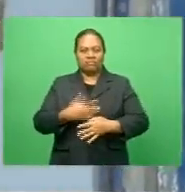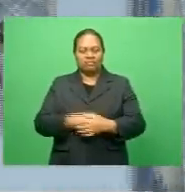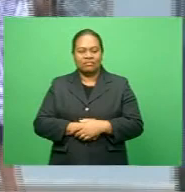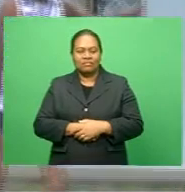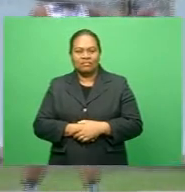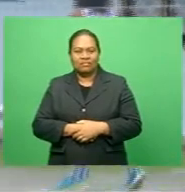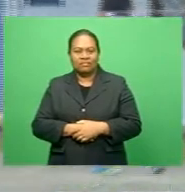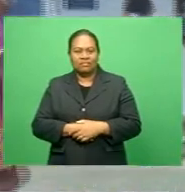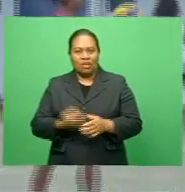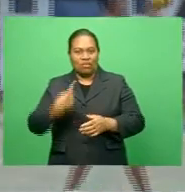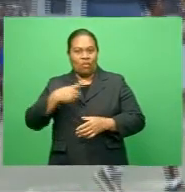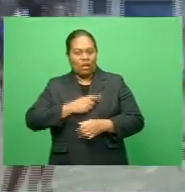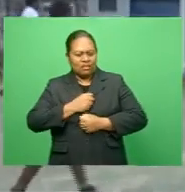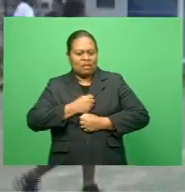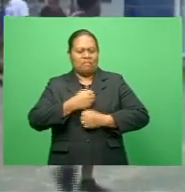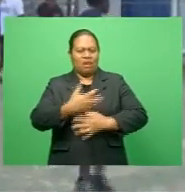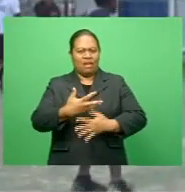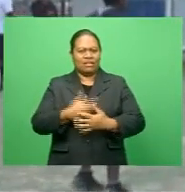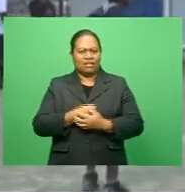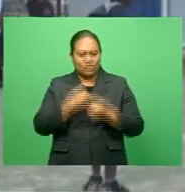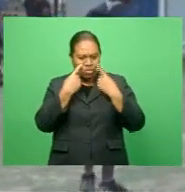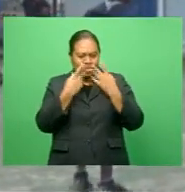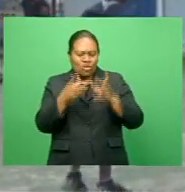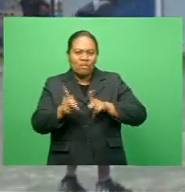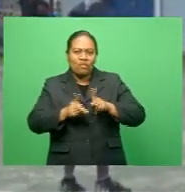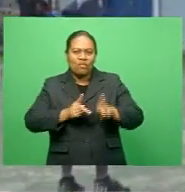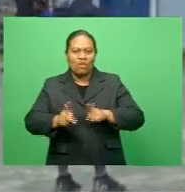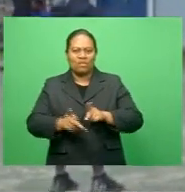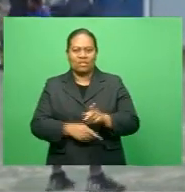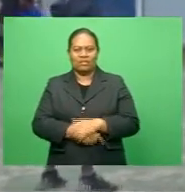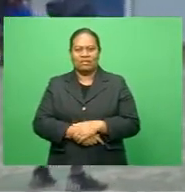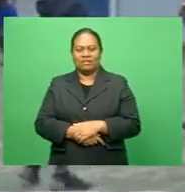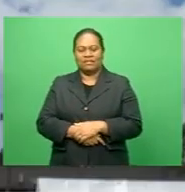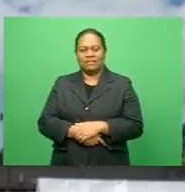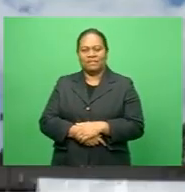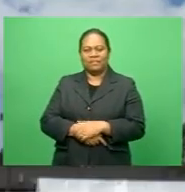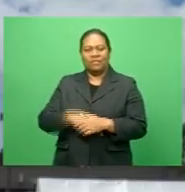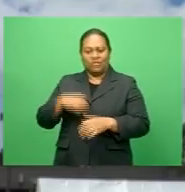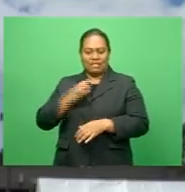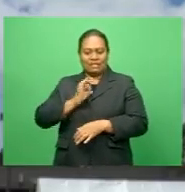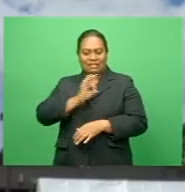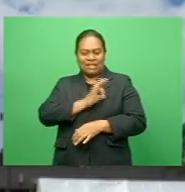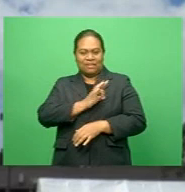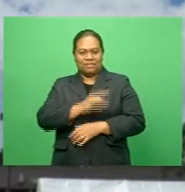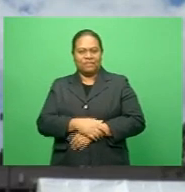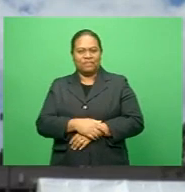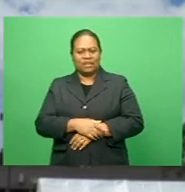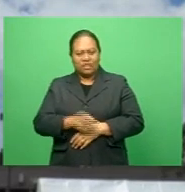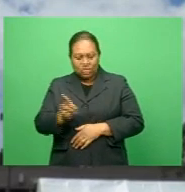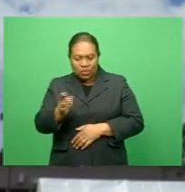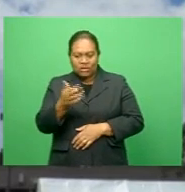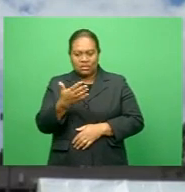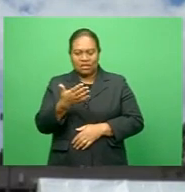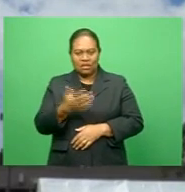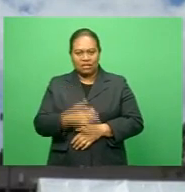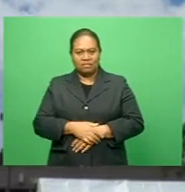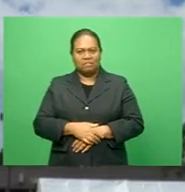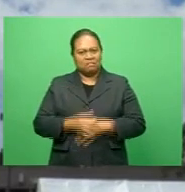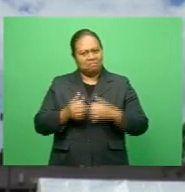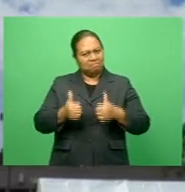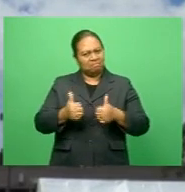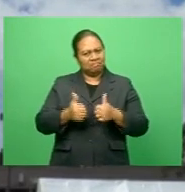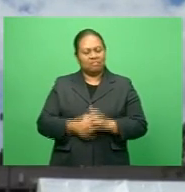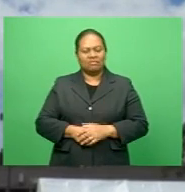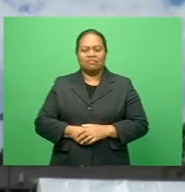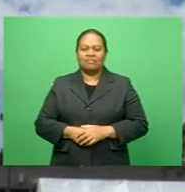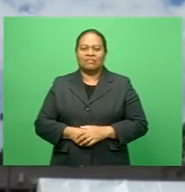That's surprisingly, and that's a big surprise for us officials. So the result is a mixed result, and it's